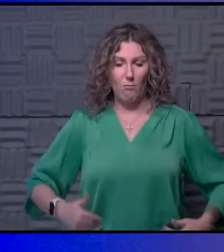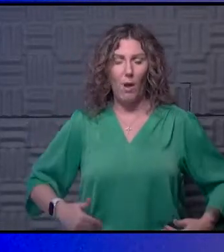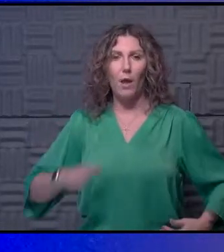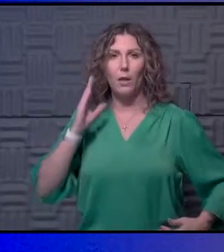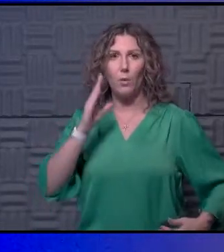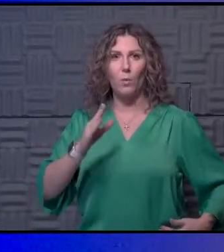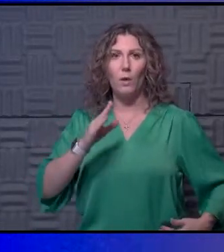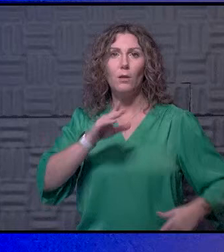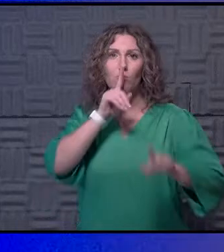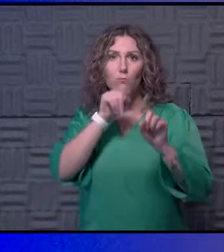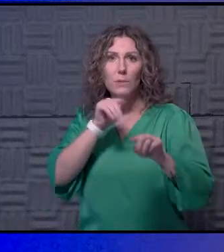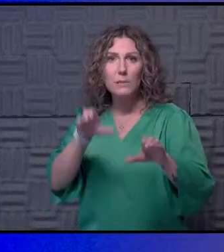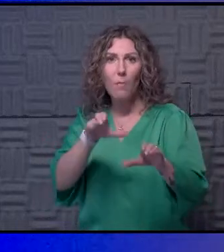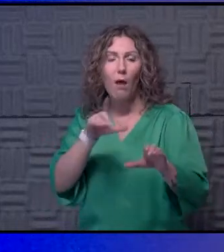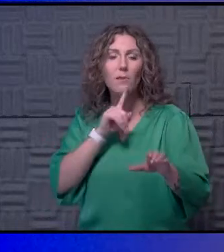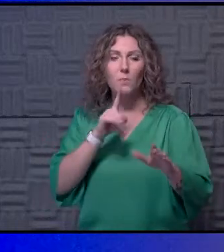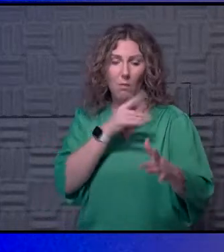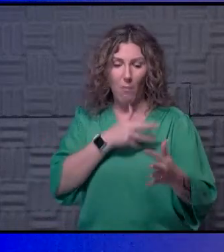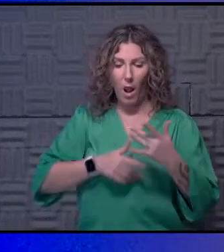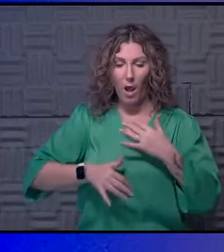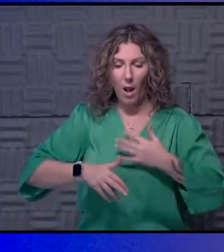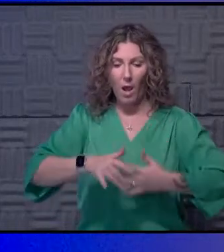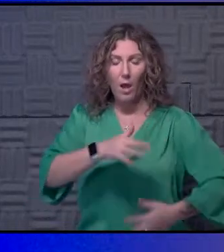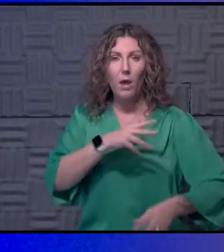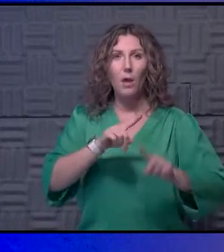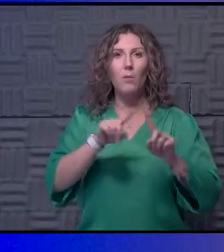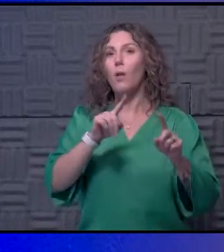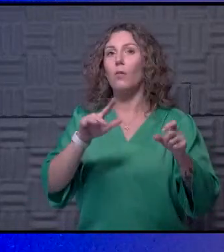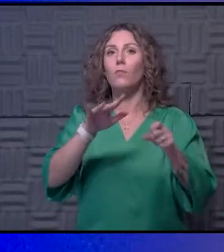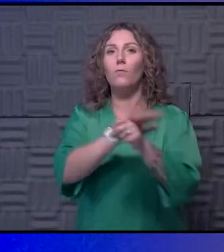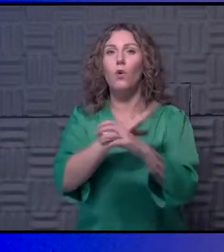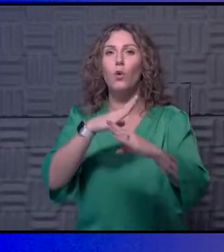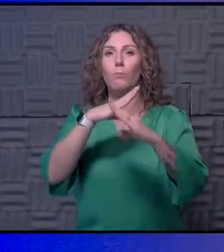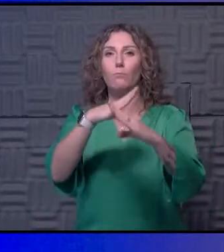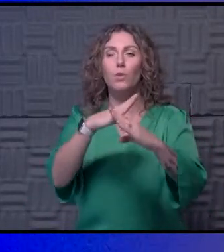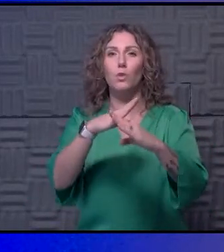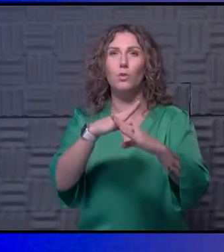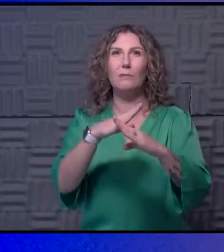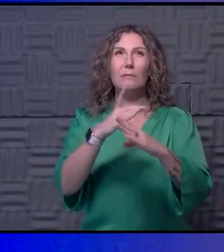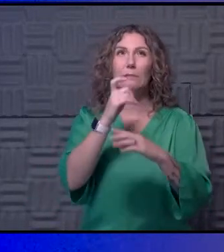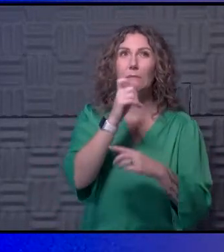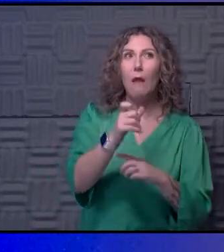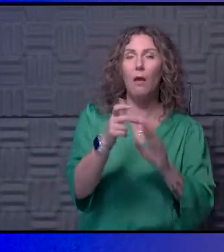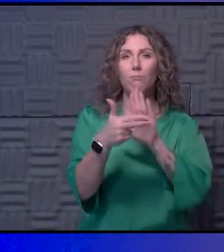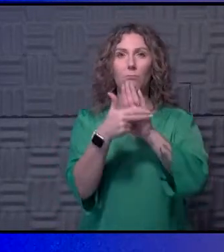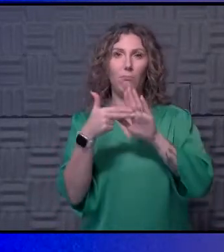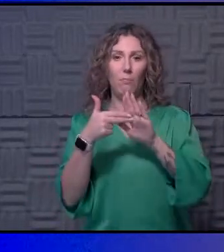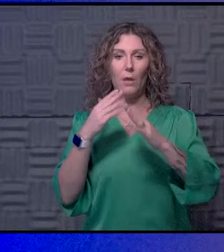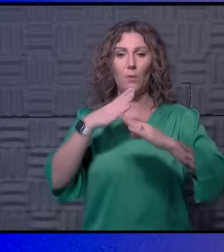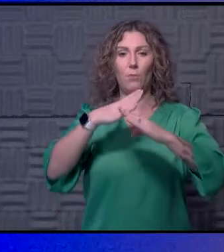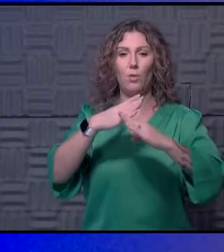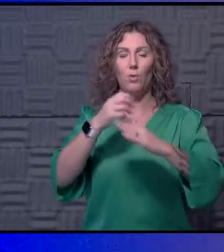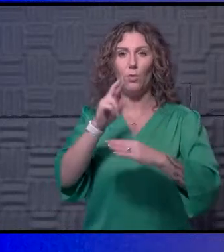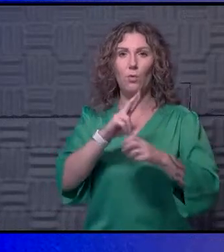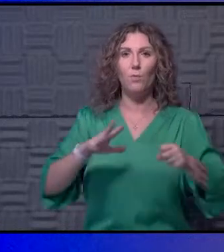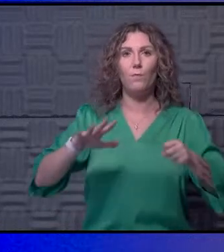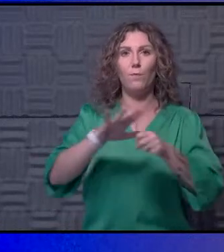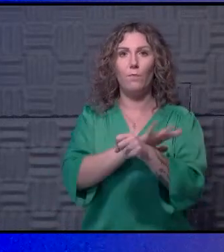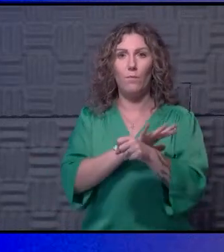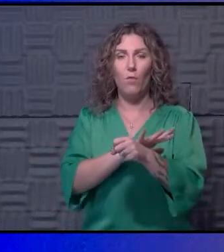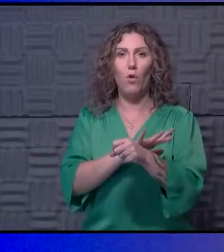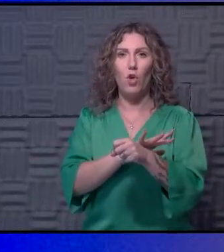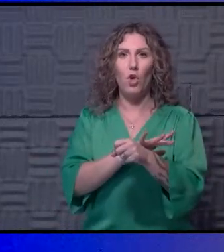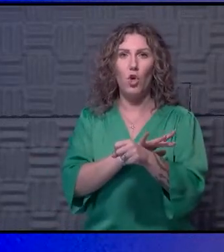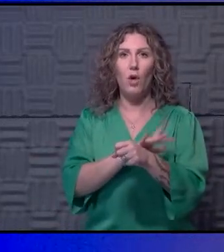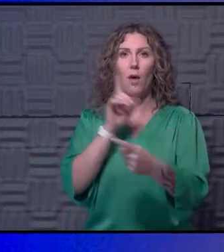dose. But to get full immunity, you are not really going to be considered to be immune or have that full immunity